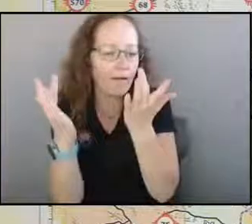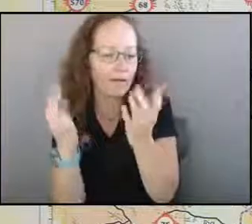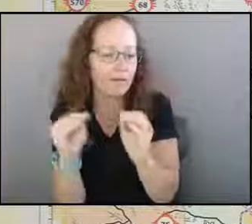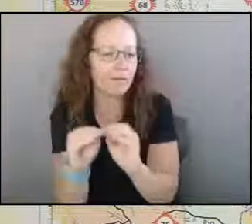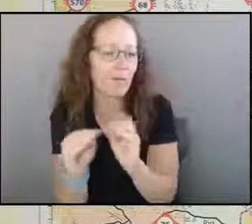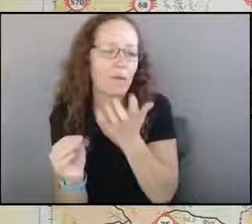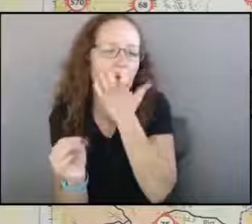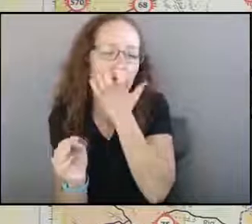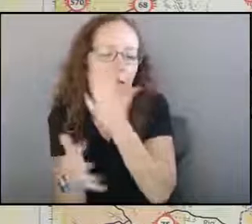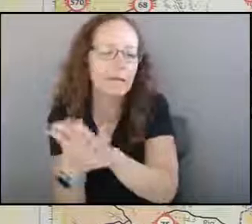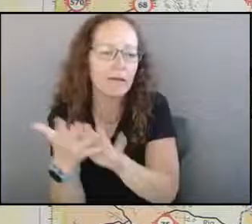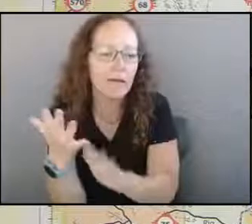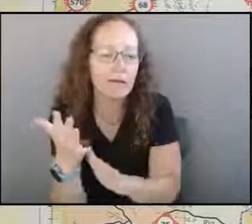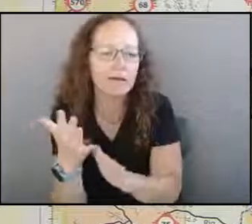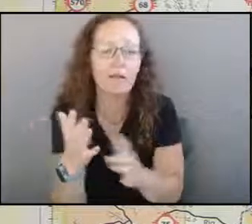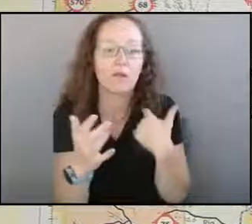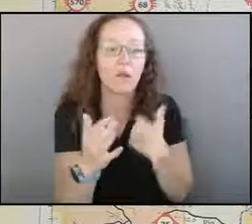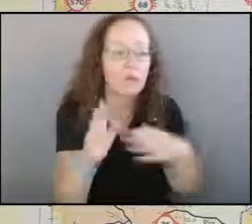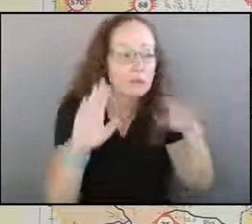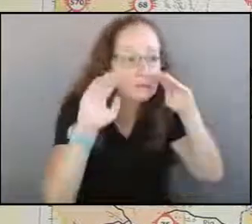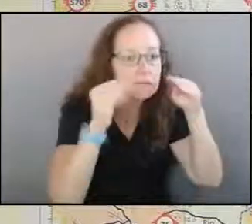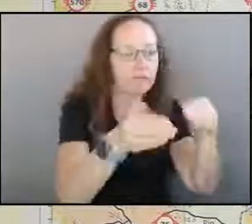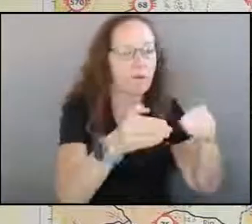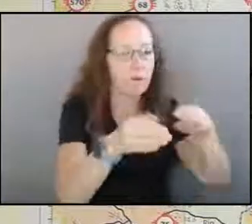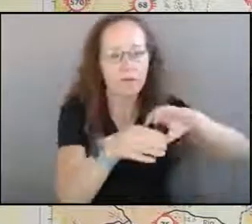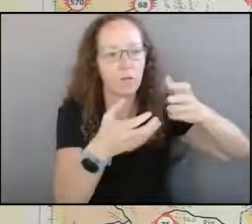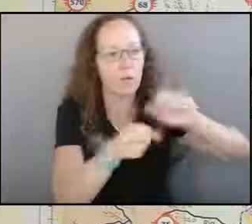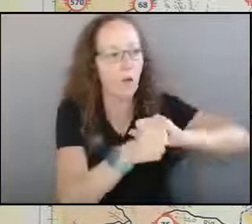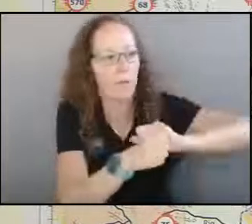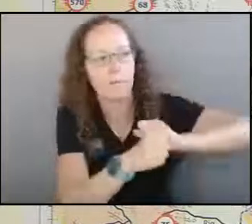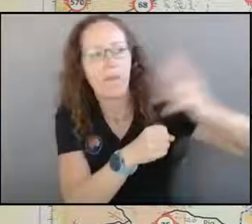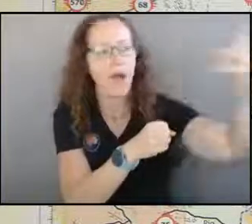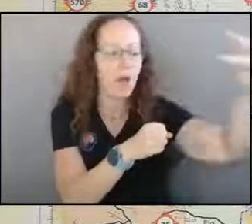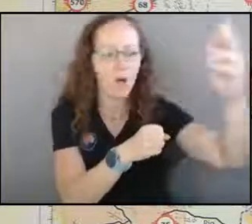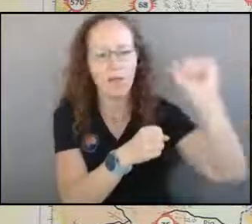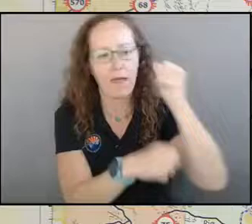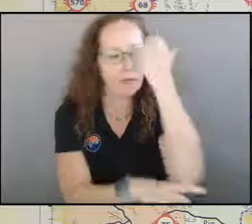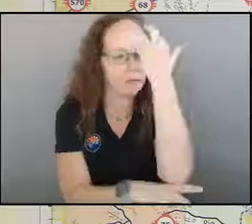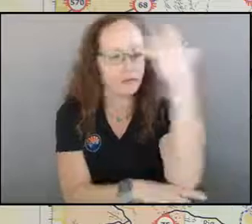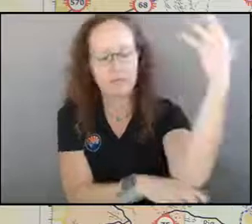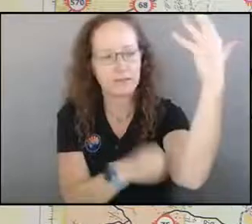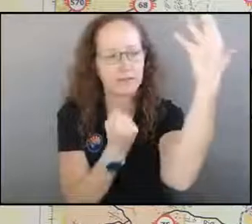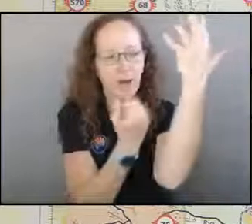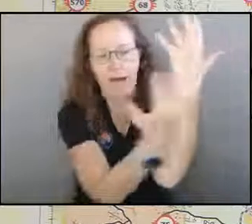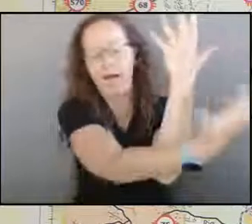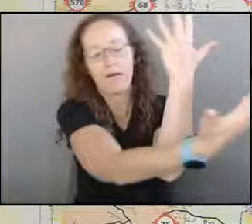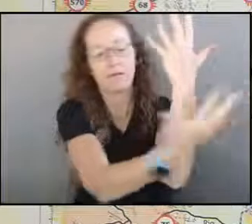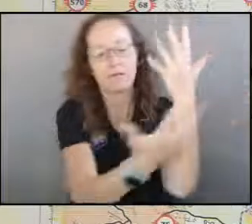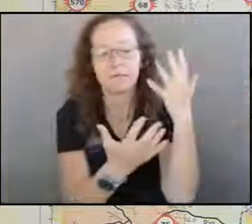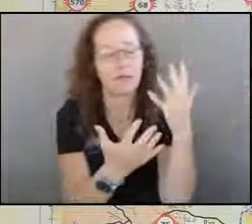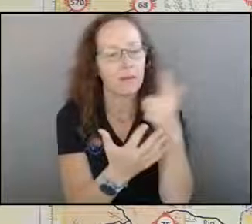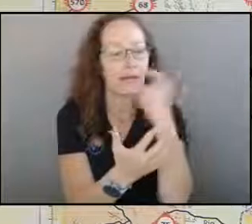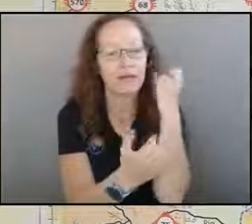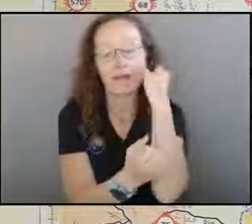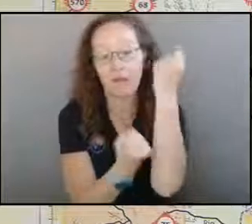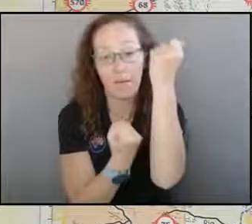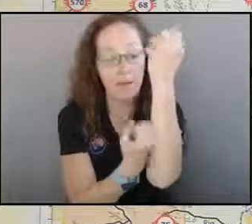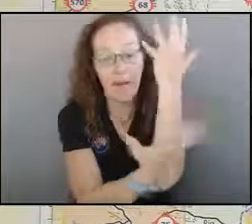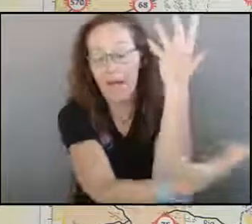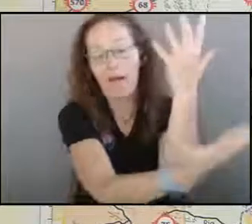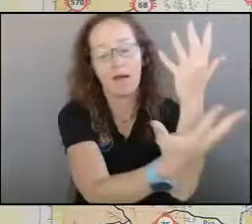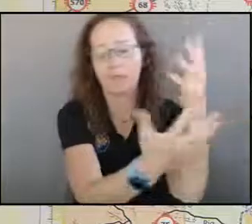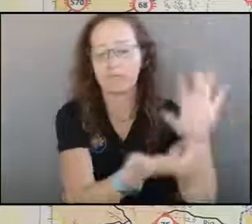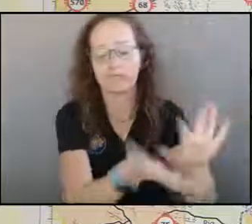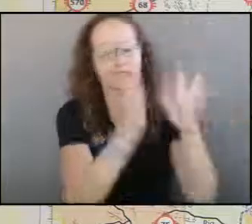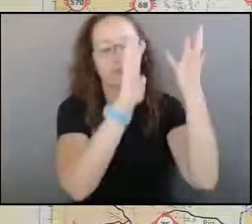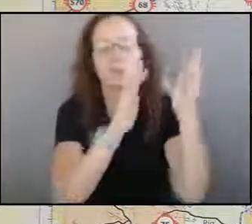that heavier fuel, and then get up in areas where it can spread out and cause a lot of havoc. We do have 4 dozers that are